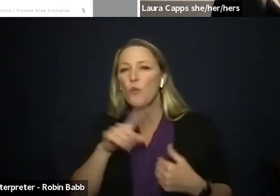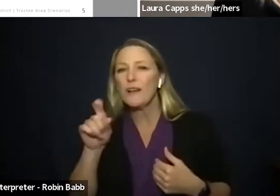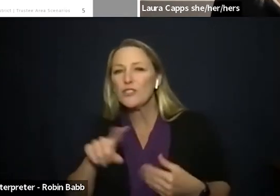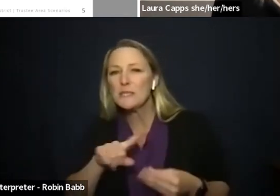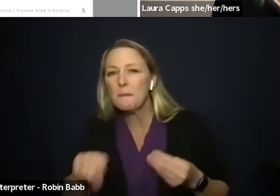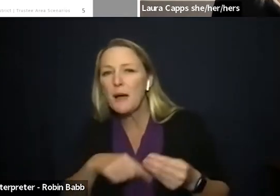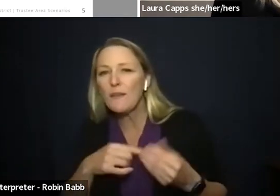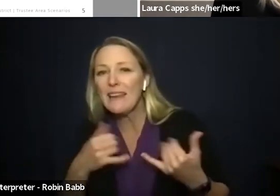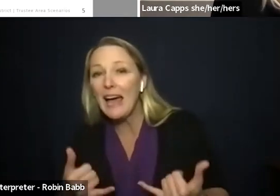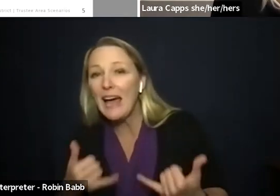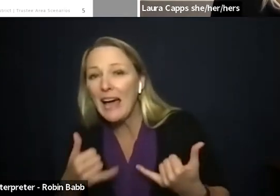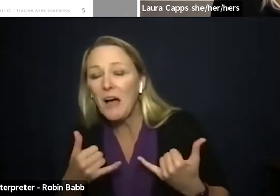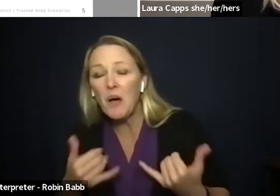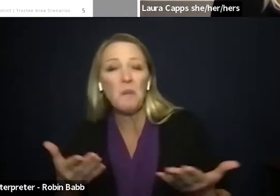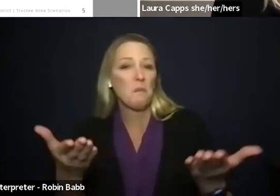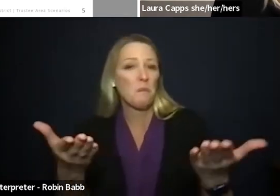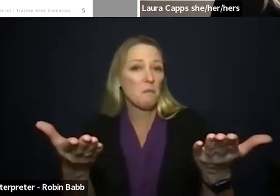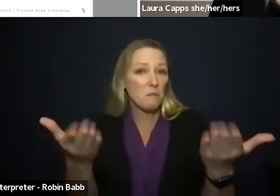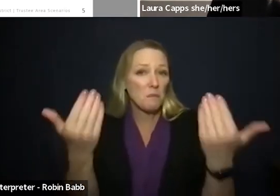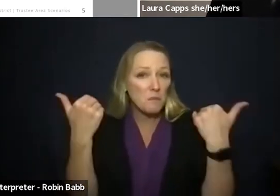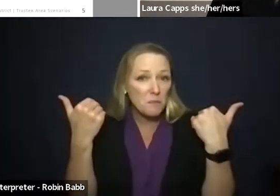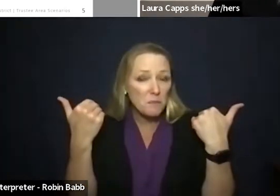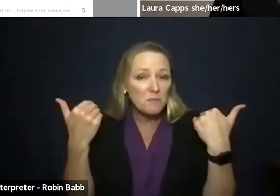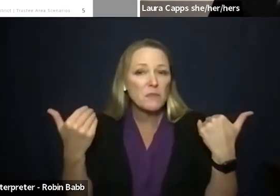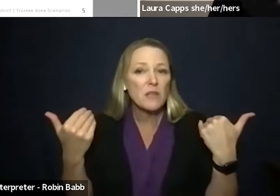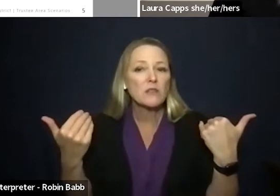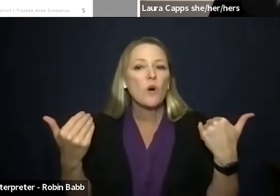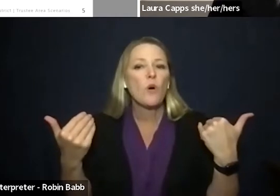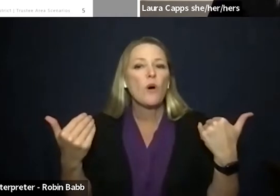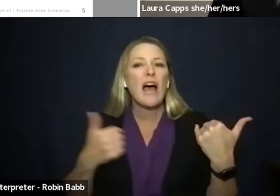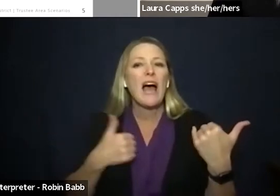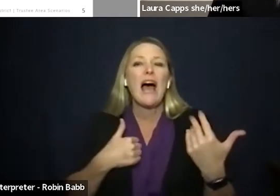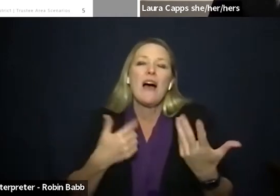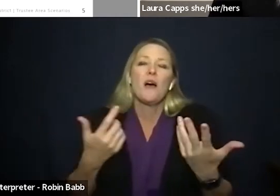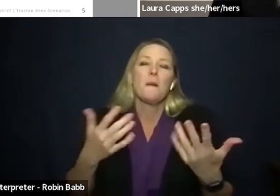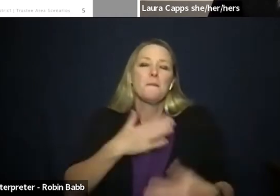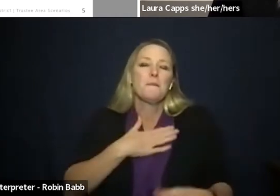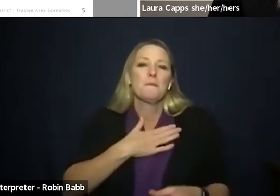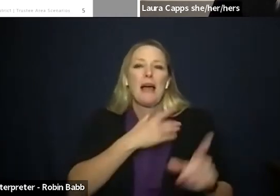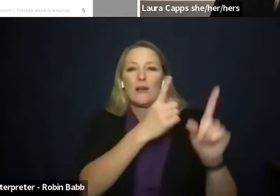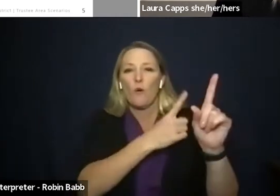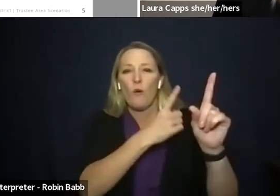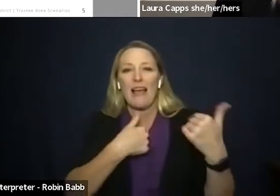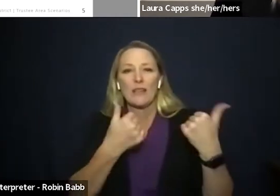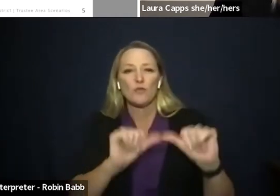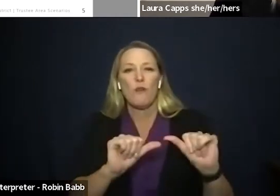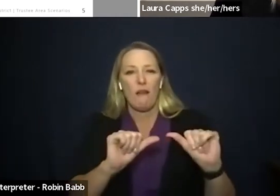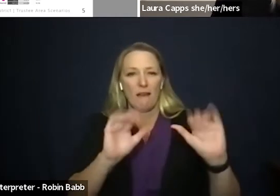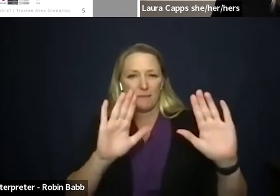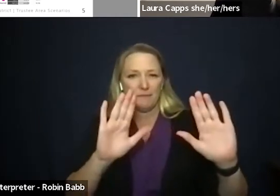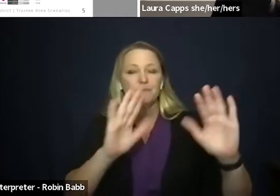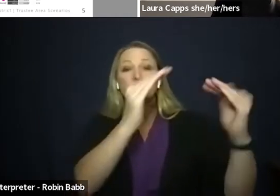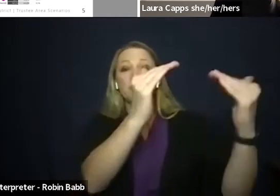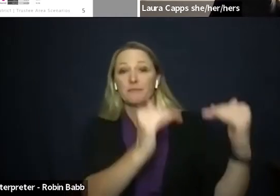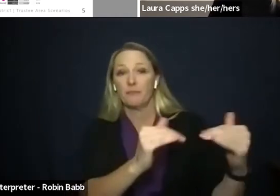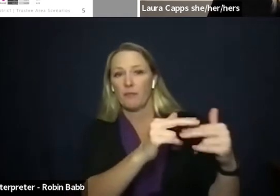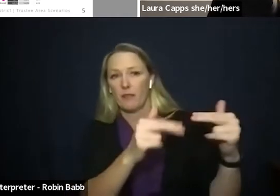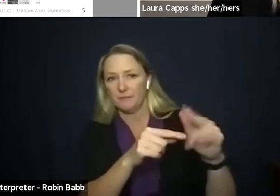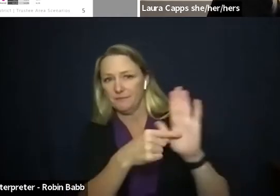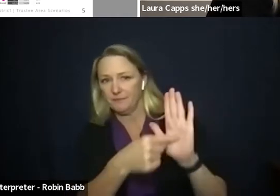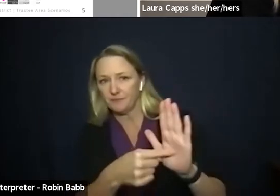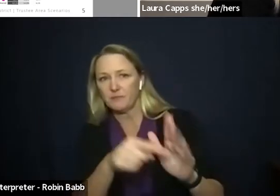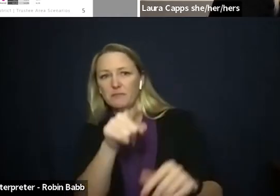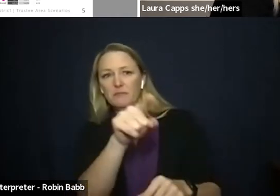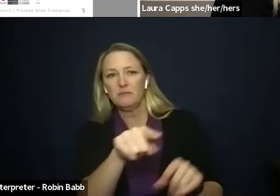now and so um what i tried to at least do here if you want to go to the next slide you know real